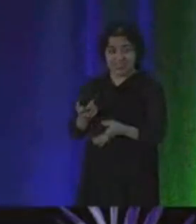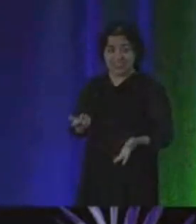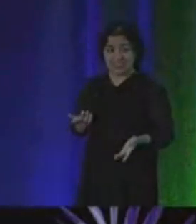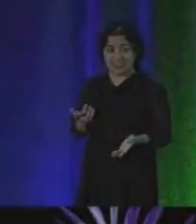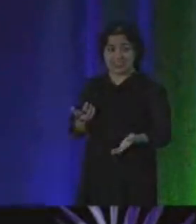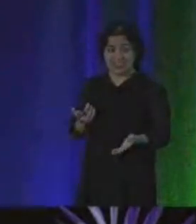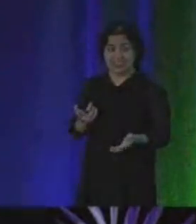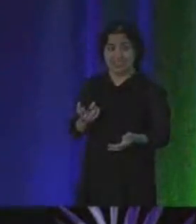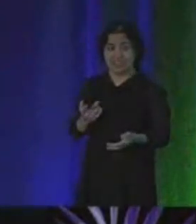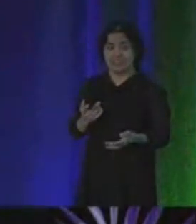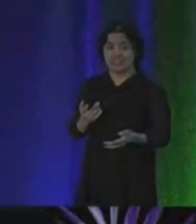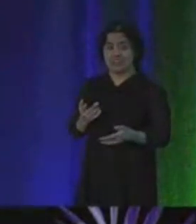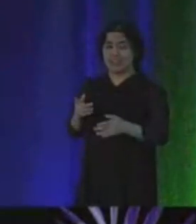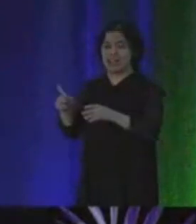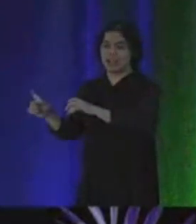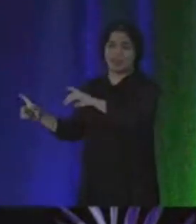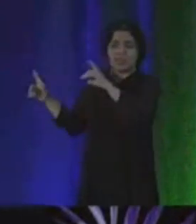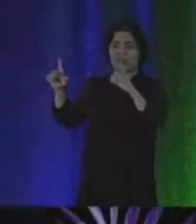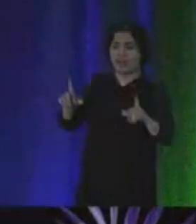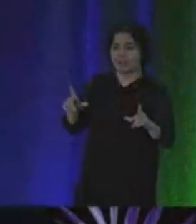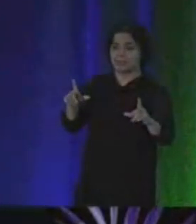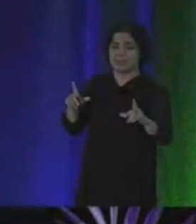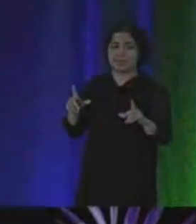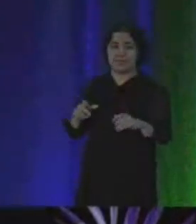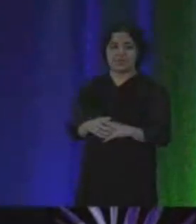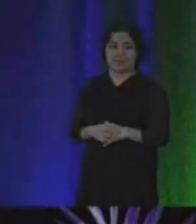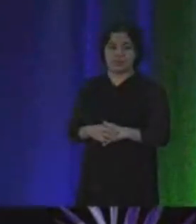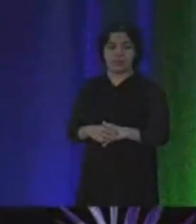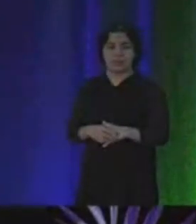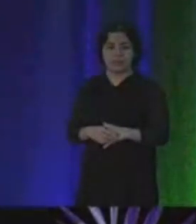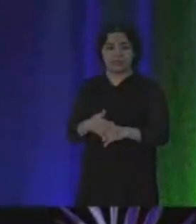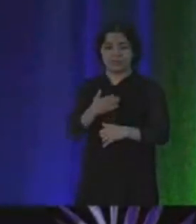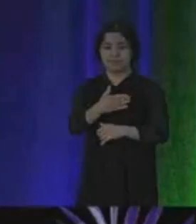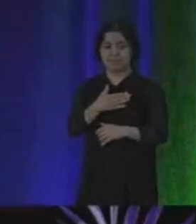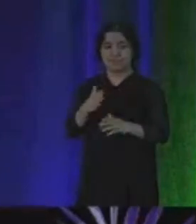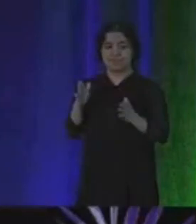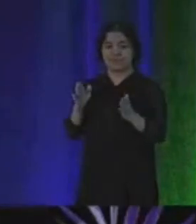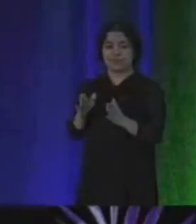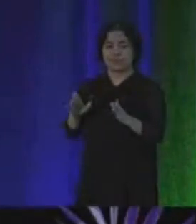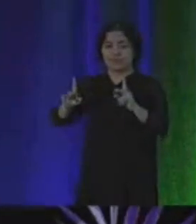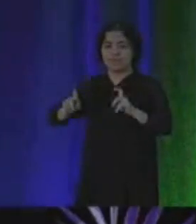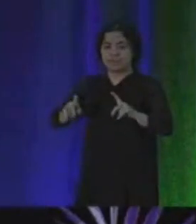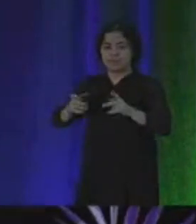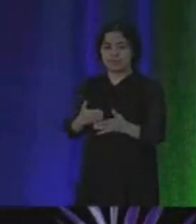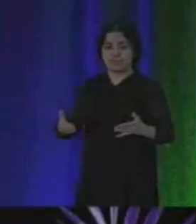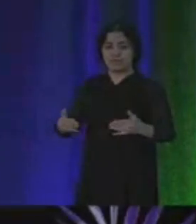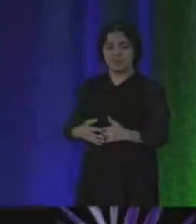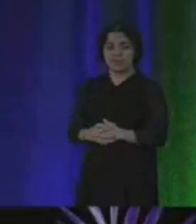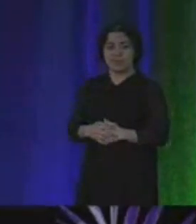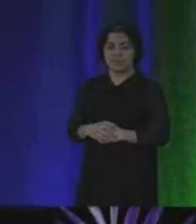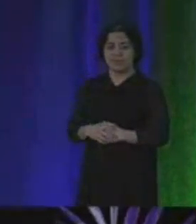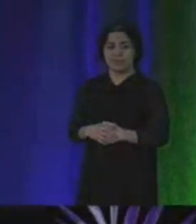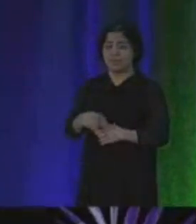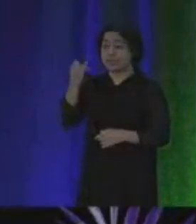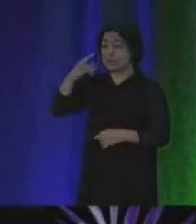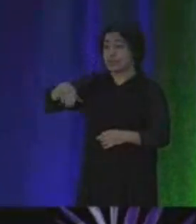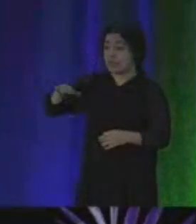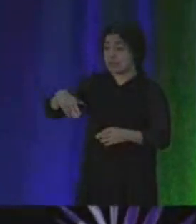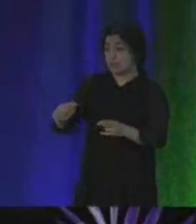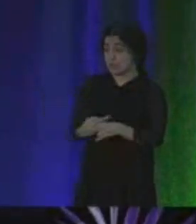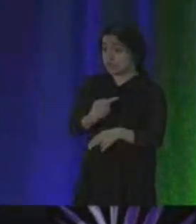cool mode for a second, and then this is my little demo tester thing. If you haven't used it,